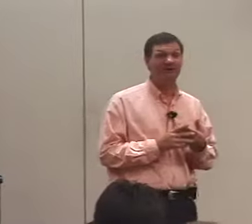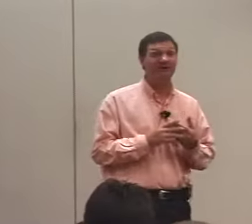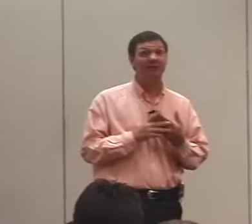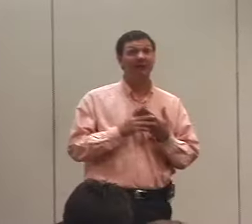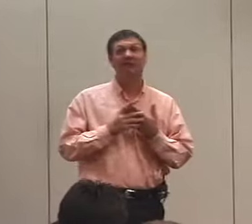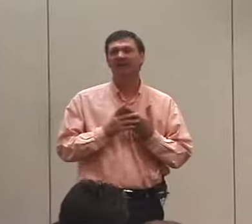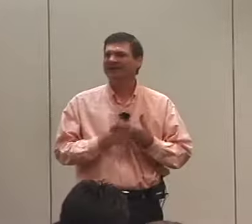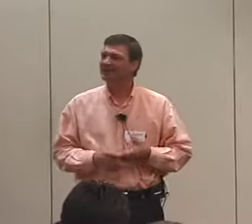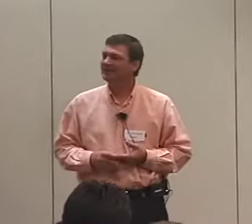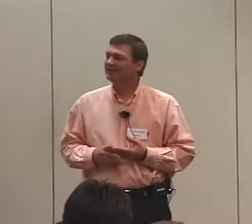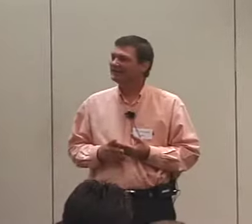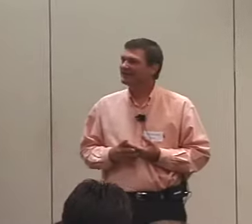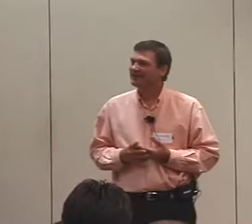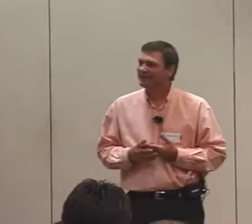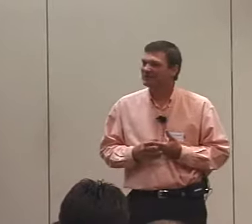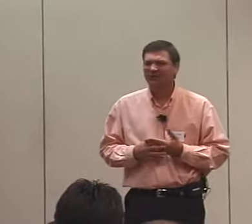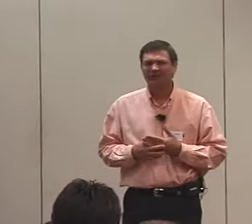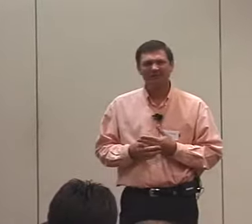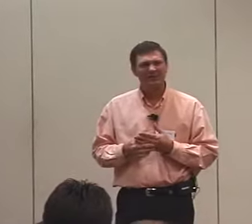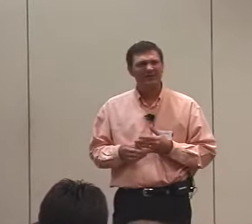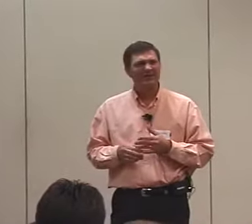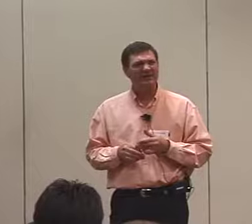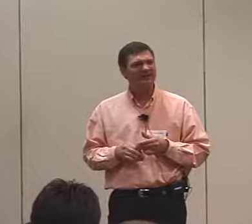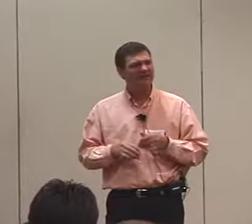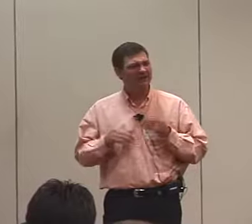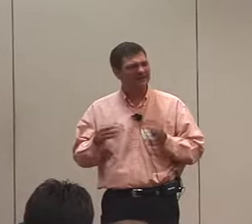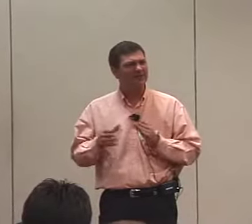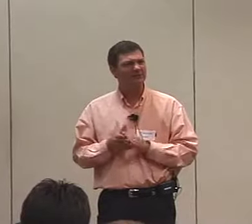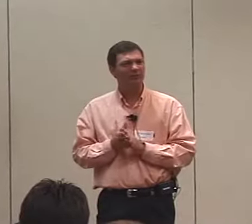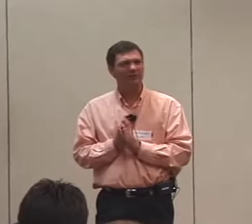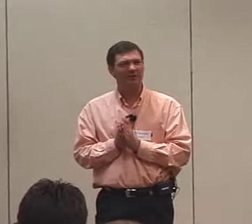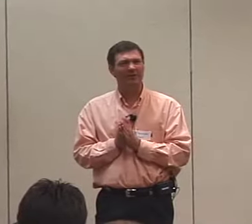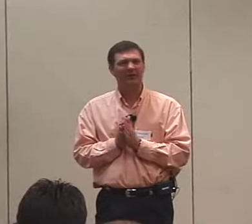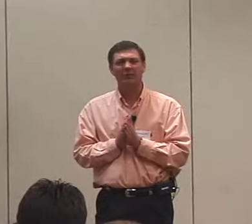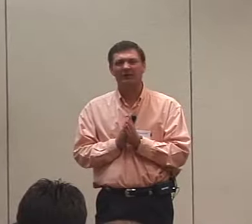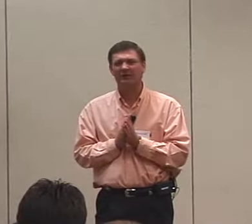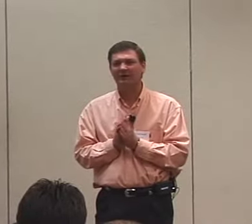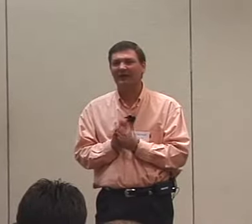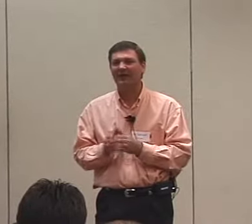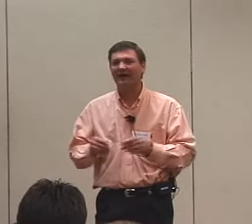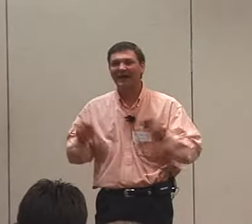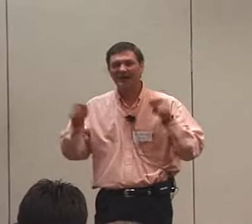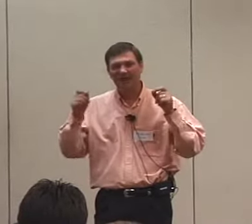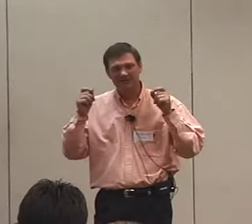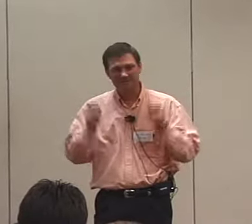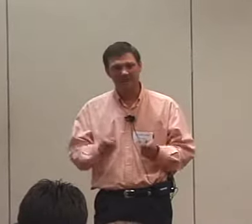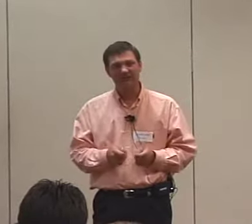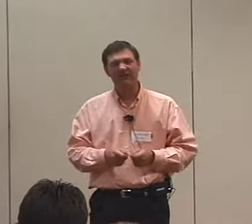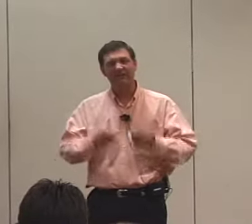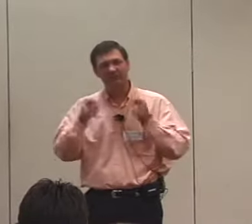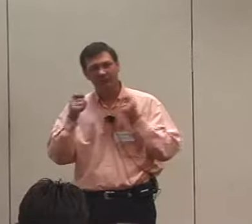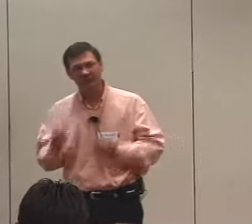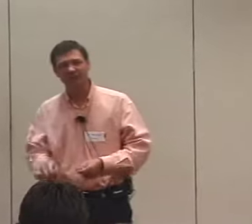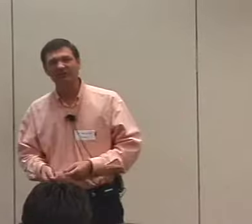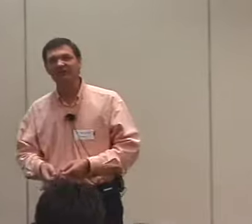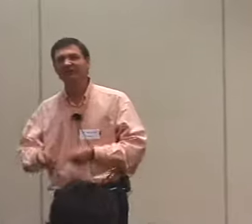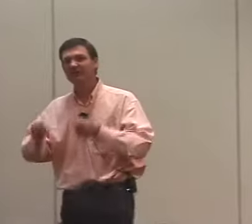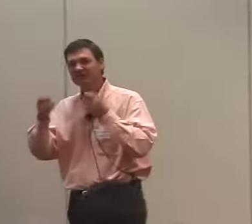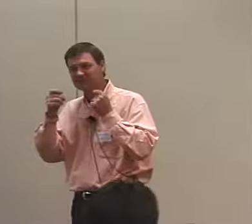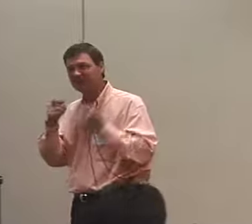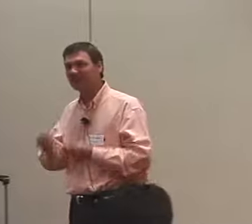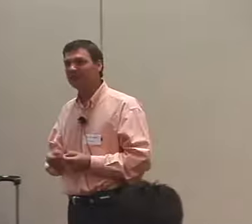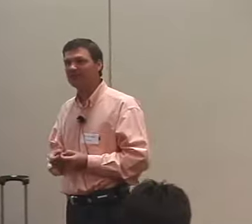doesn't work? Let's expel him. Okay, those aren't really the kinds of things we want to talk about. We want to talk about teaching,